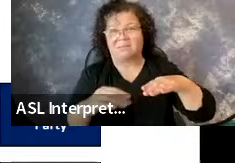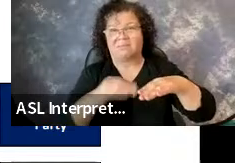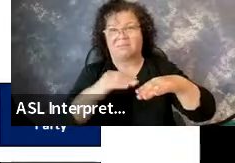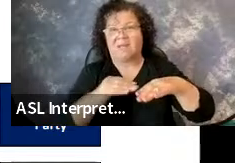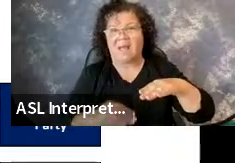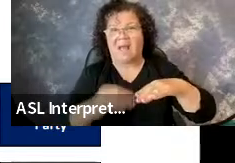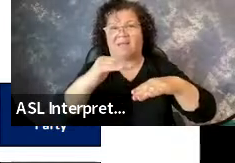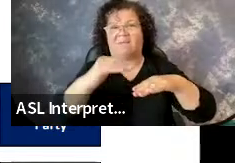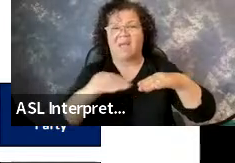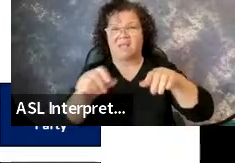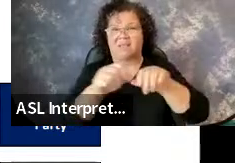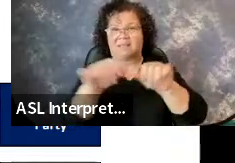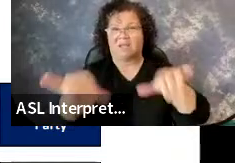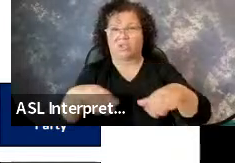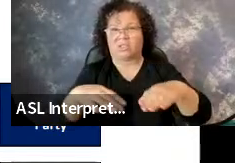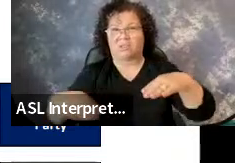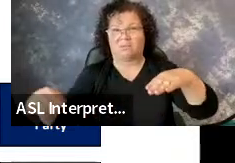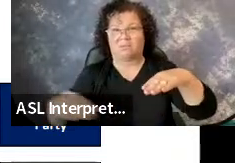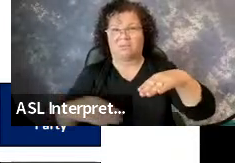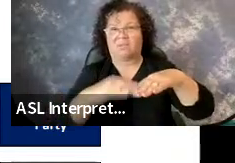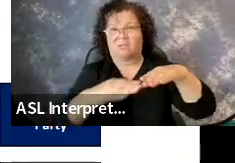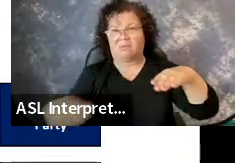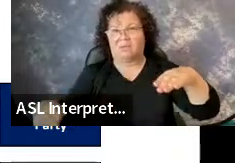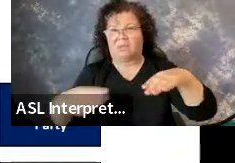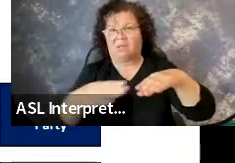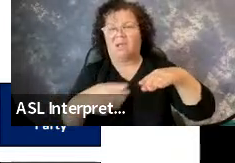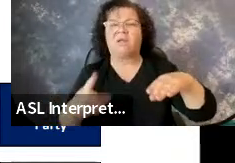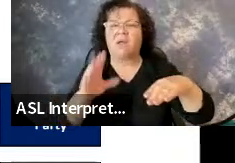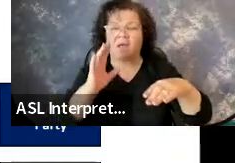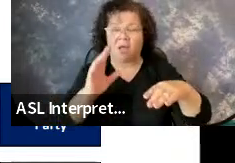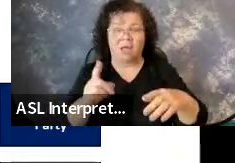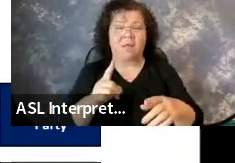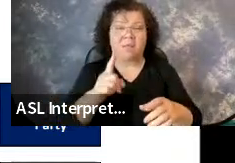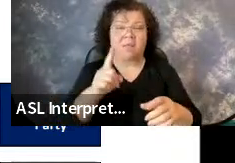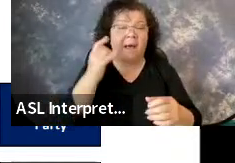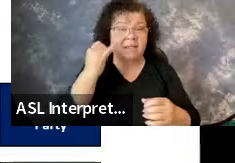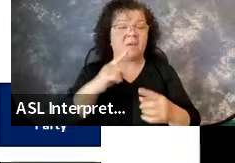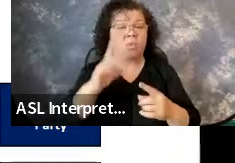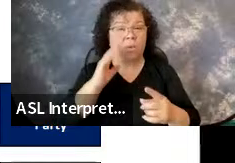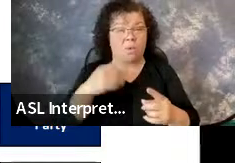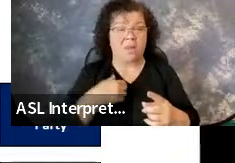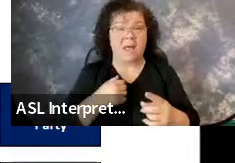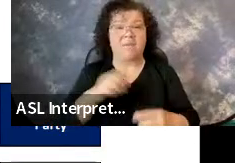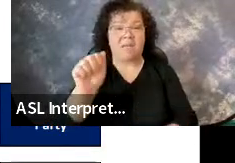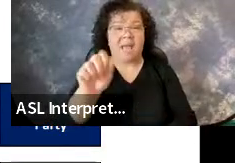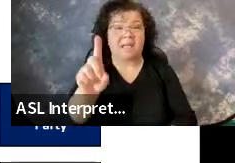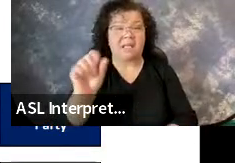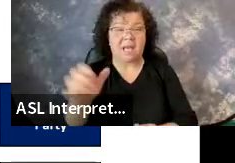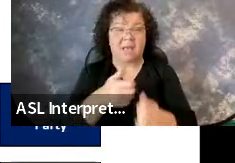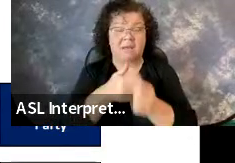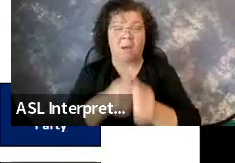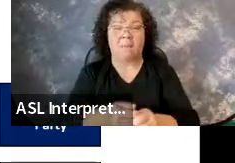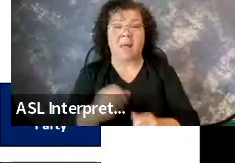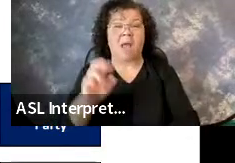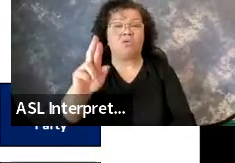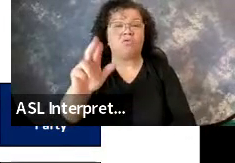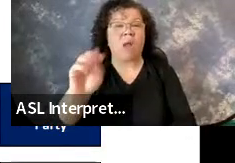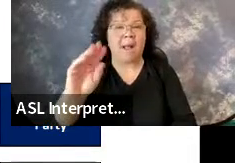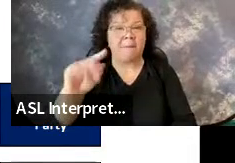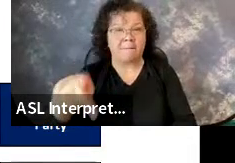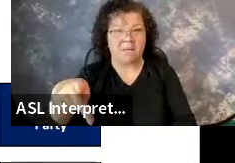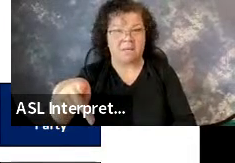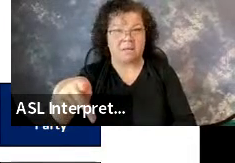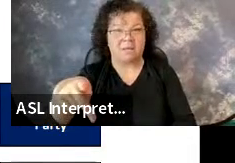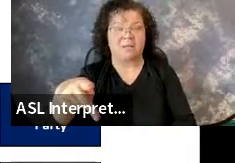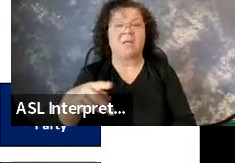some notes there is that there will be an ADA compliant ramp. The program is exploring various design options for what that